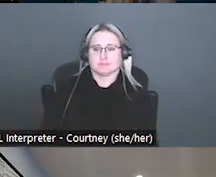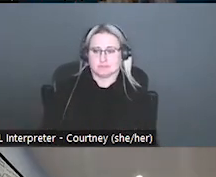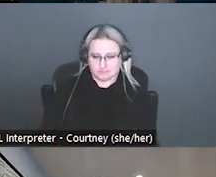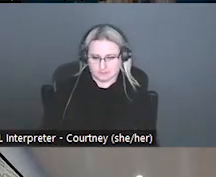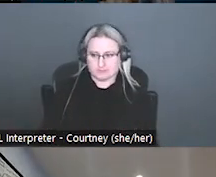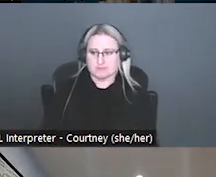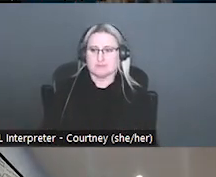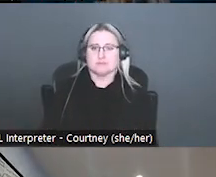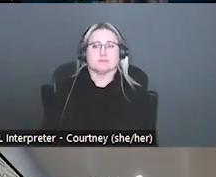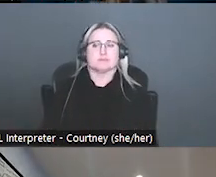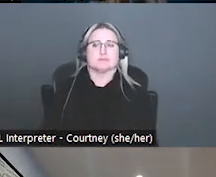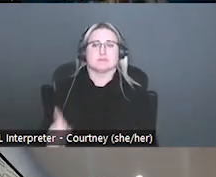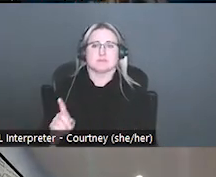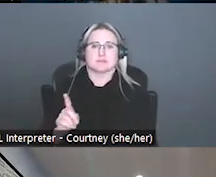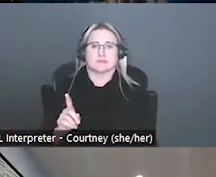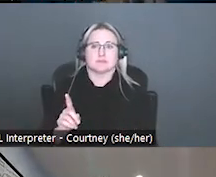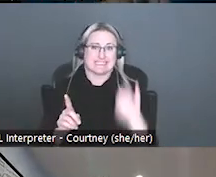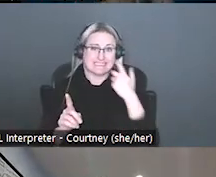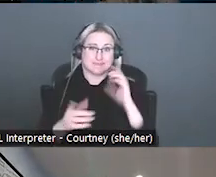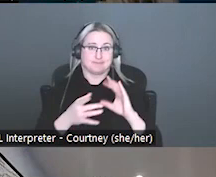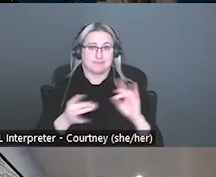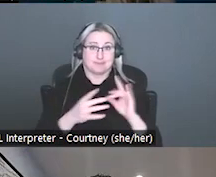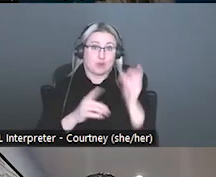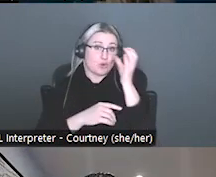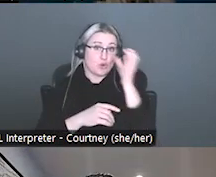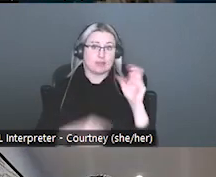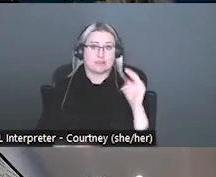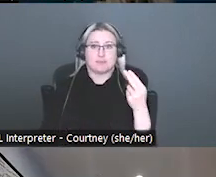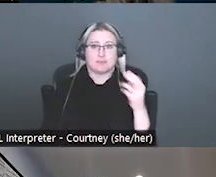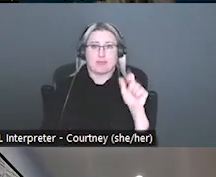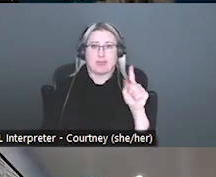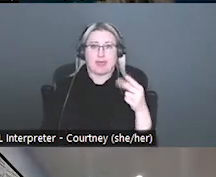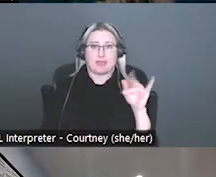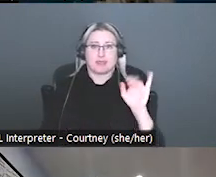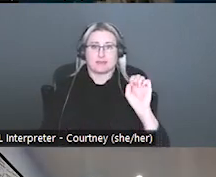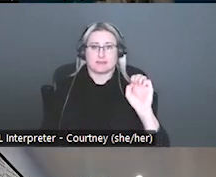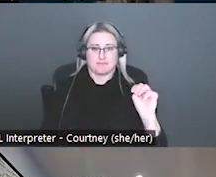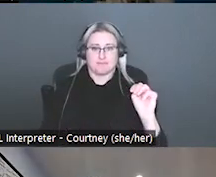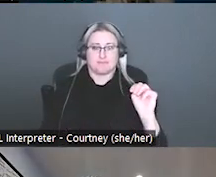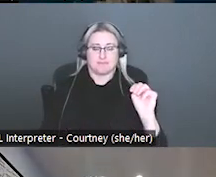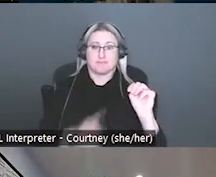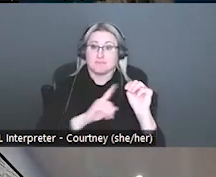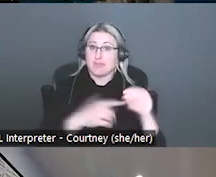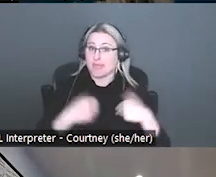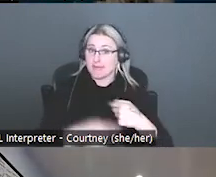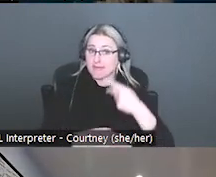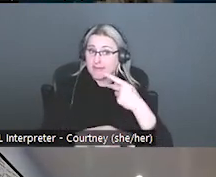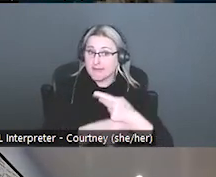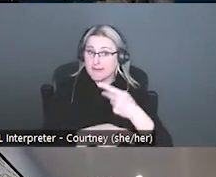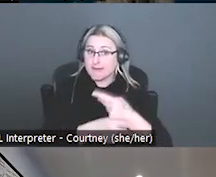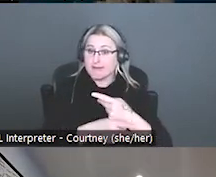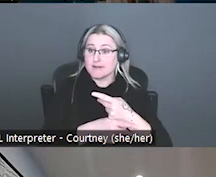So as Kelsey has noted, the concept of healthism travels spaces such as healthcare and comes